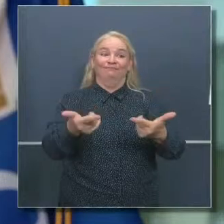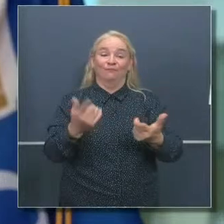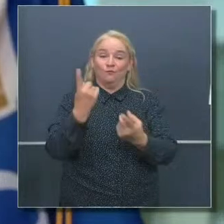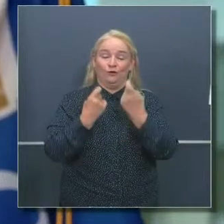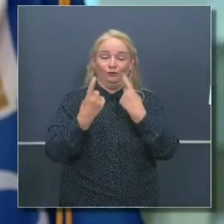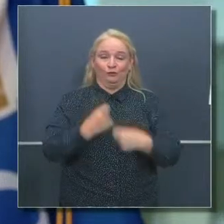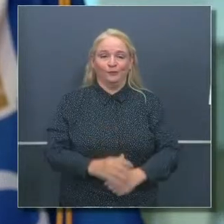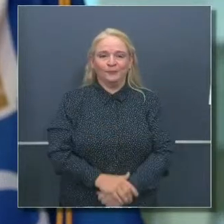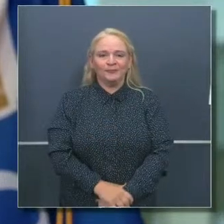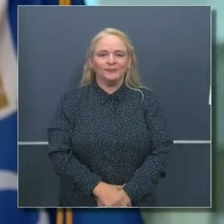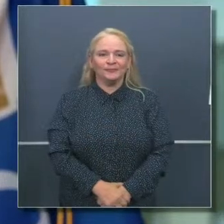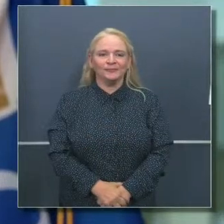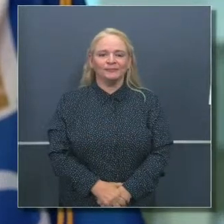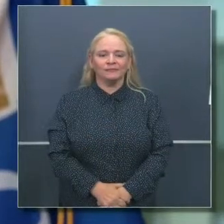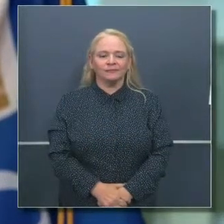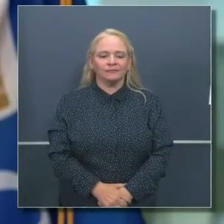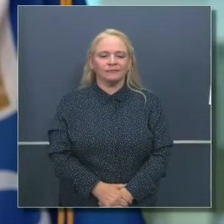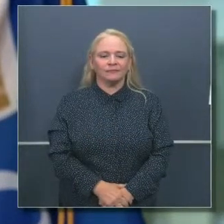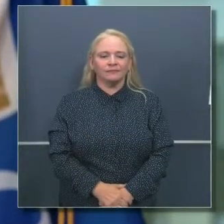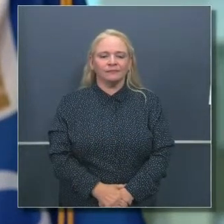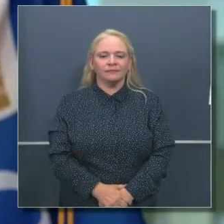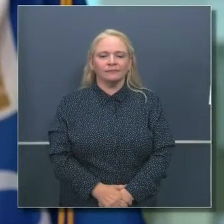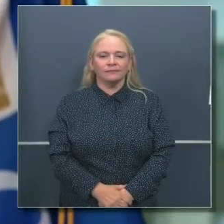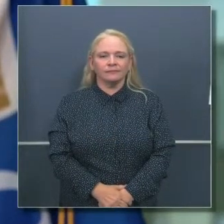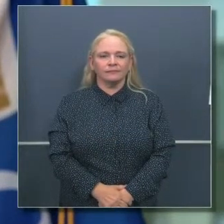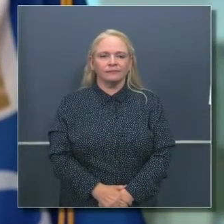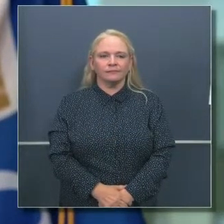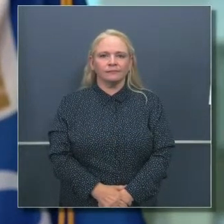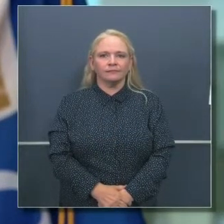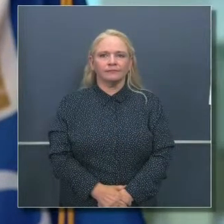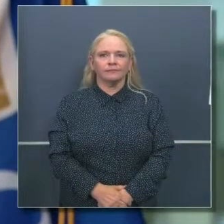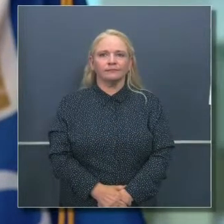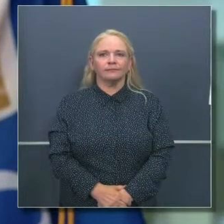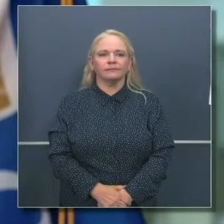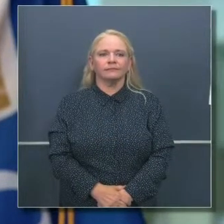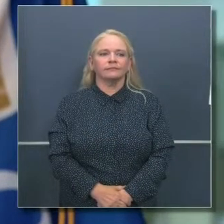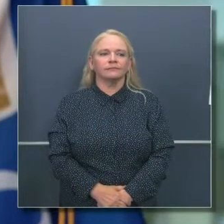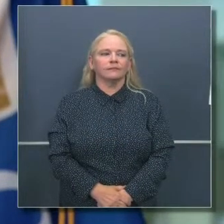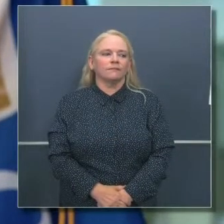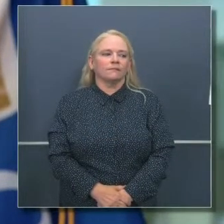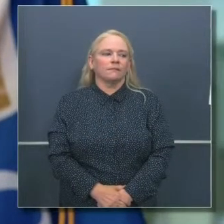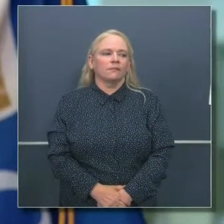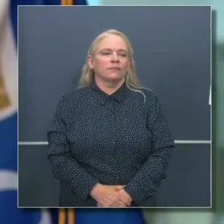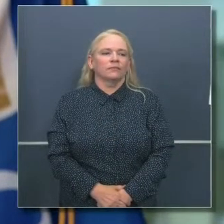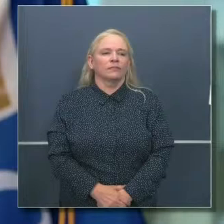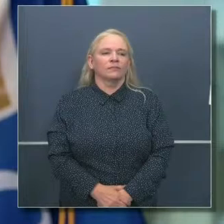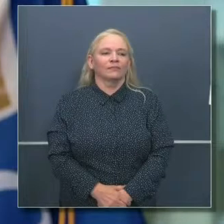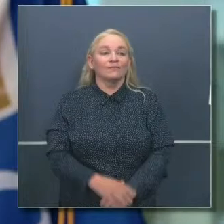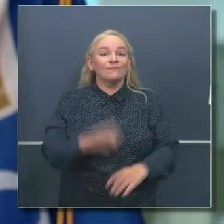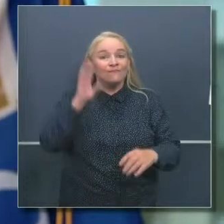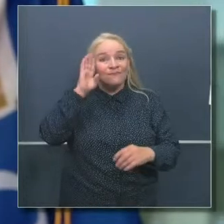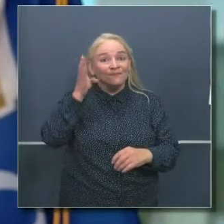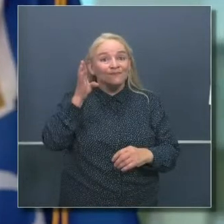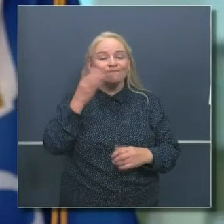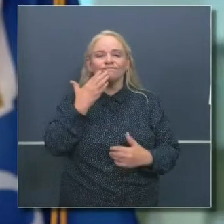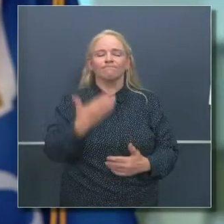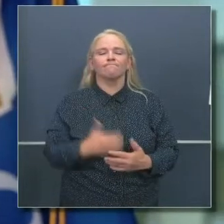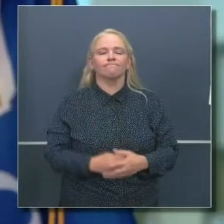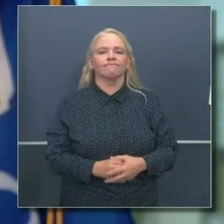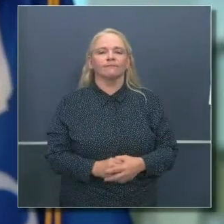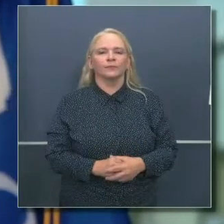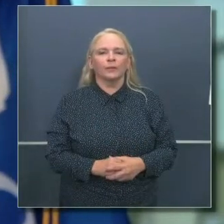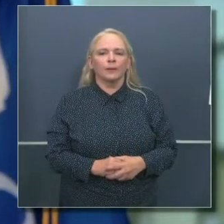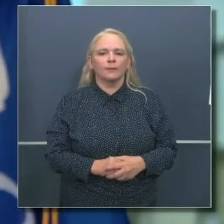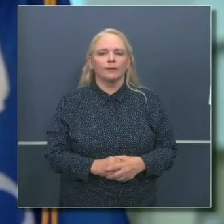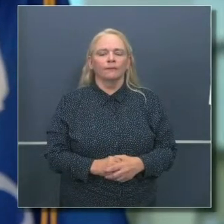What's for One News? Hello, Governor. Thank you very much for taking